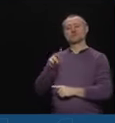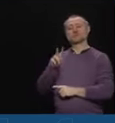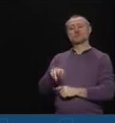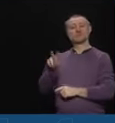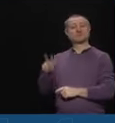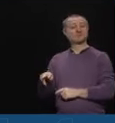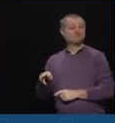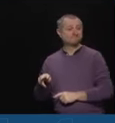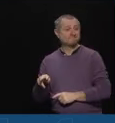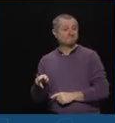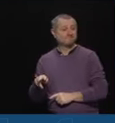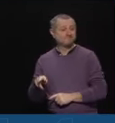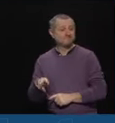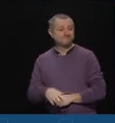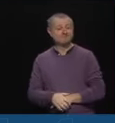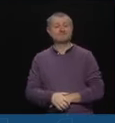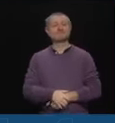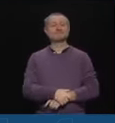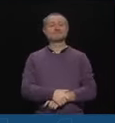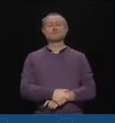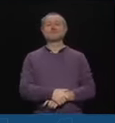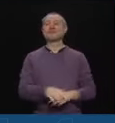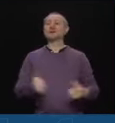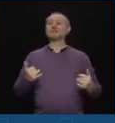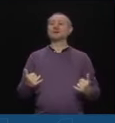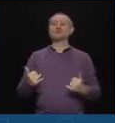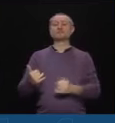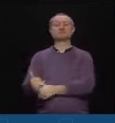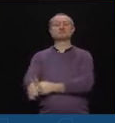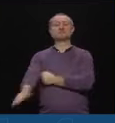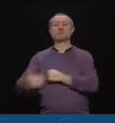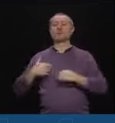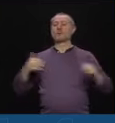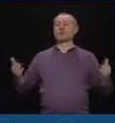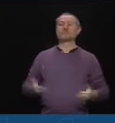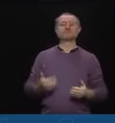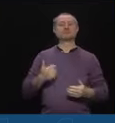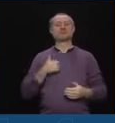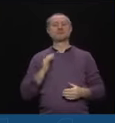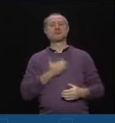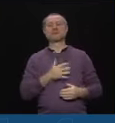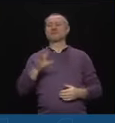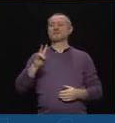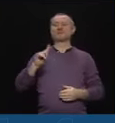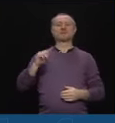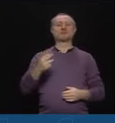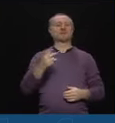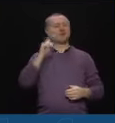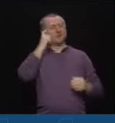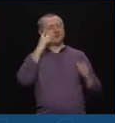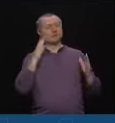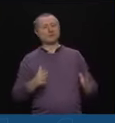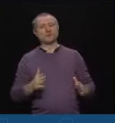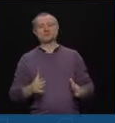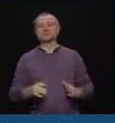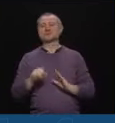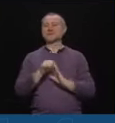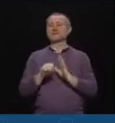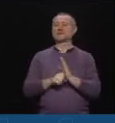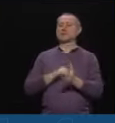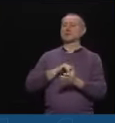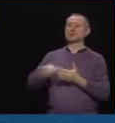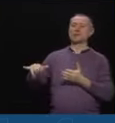2022. Now I would like to welcome our 57th governor for the state of New York,